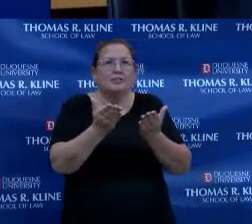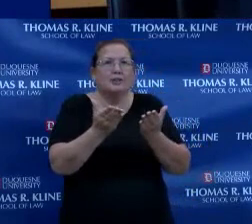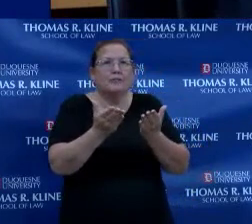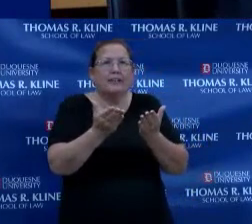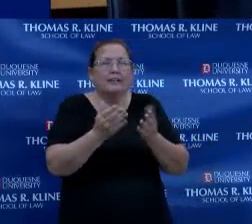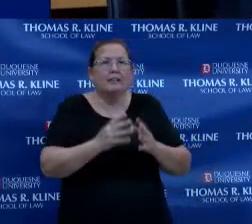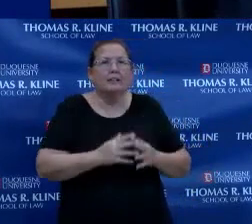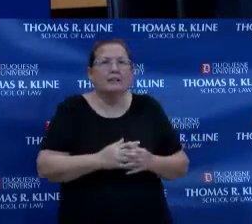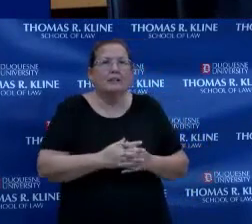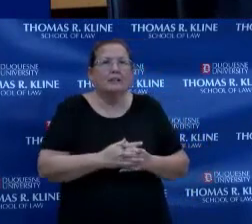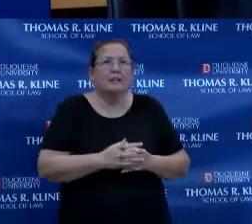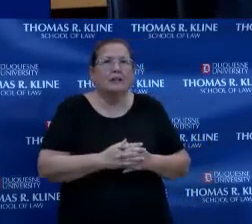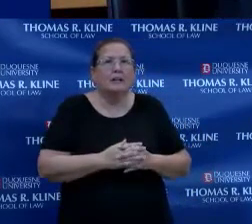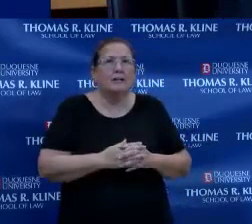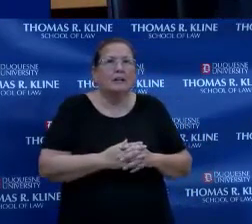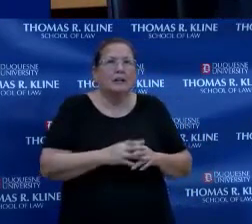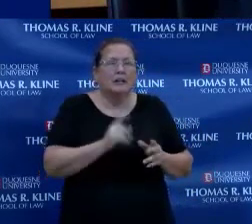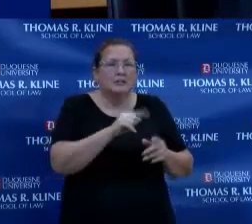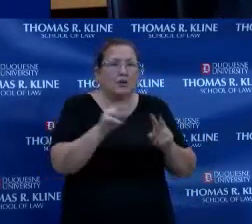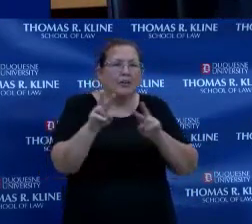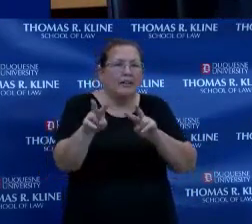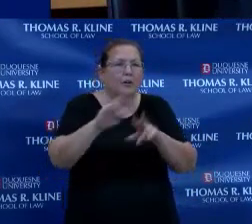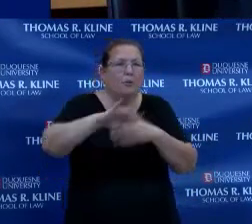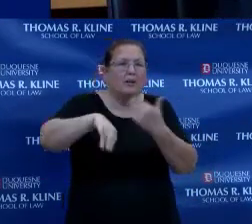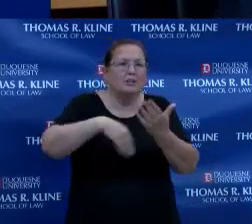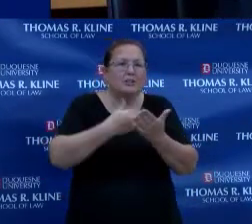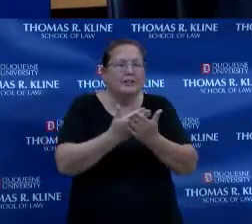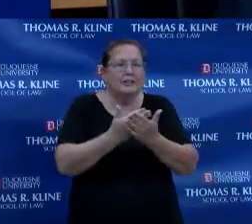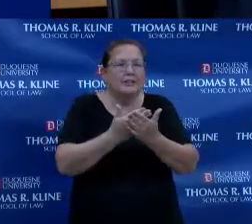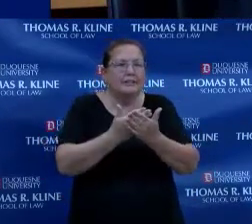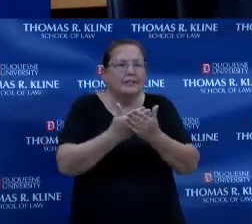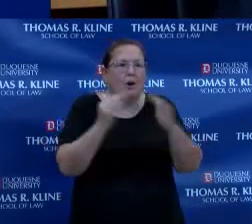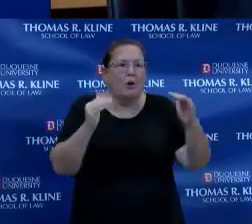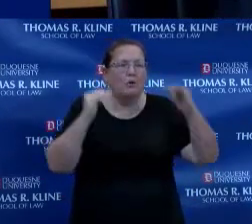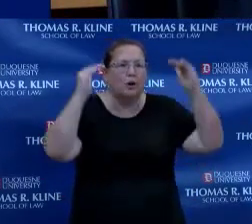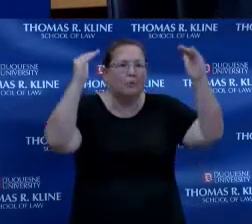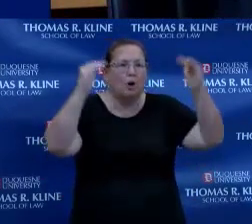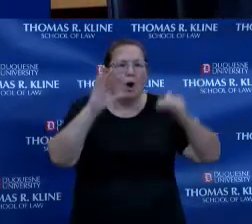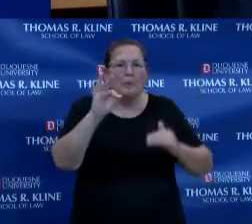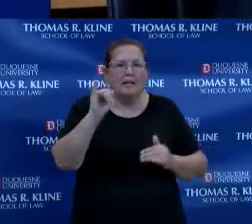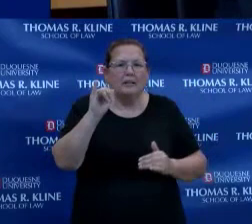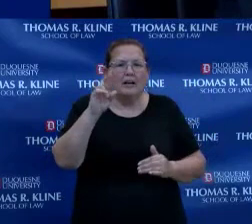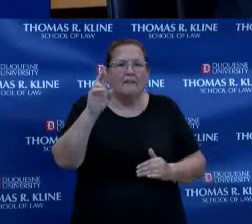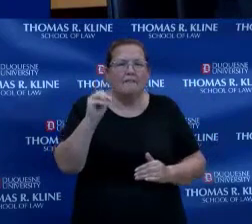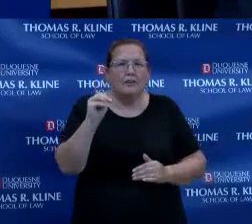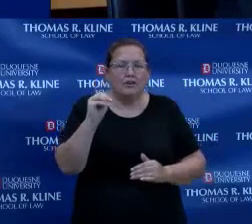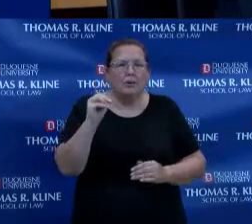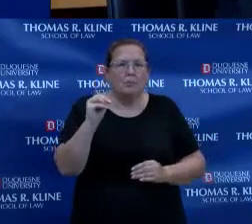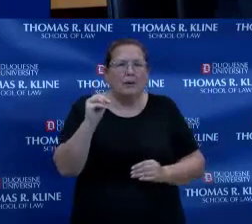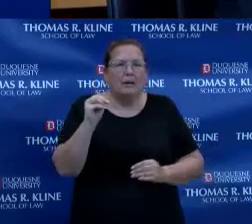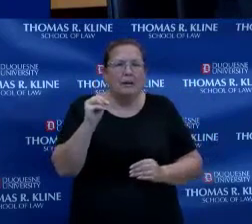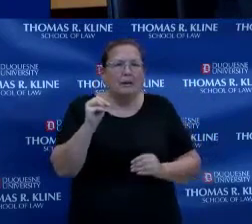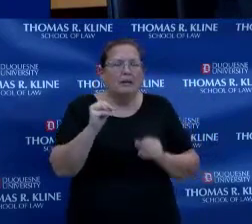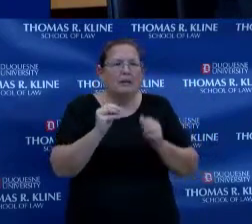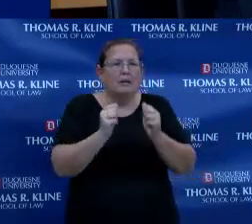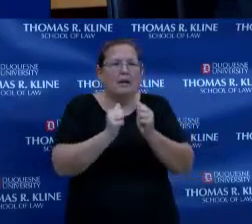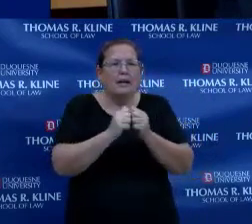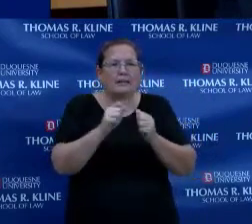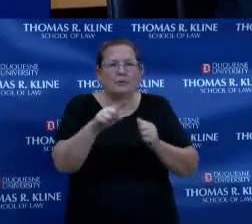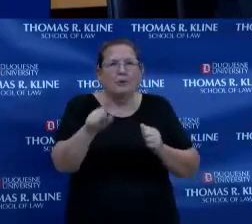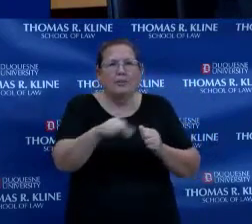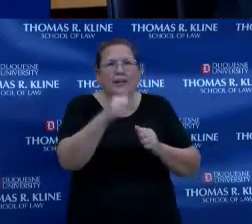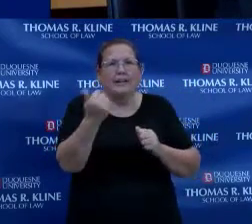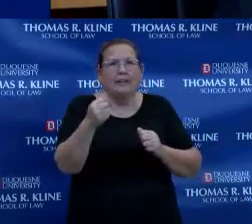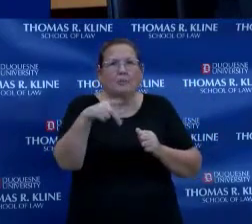him to launch his own prominent firm of Kline and Specter in 1995 with another leading Pennsylvania